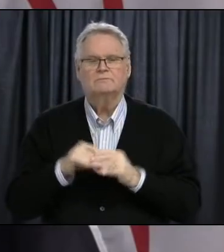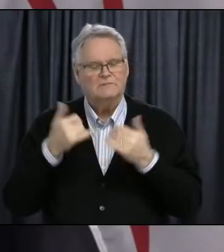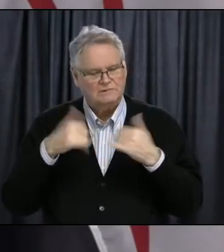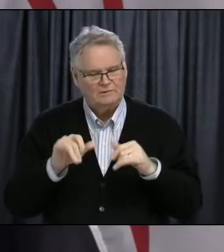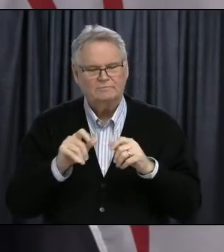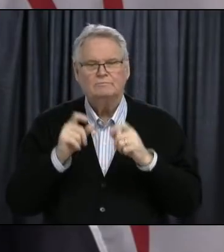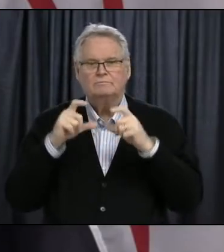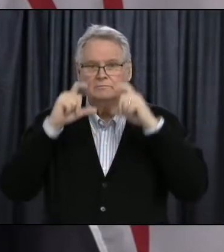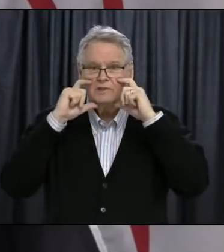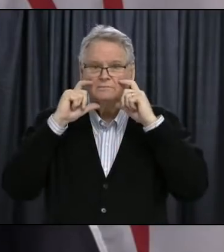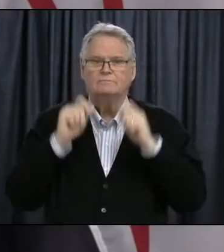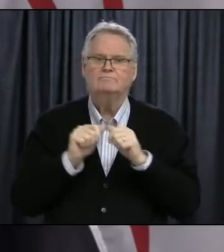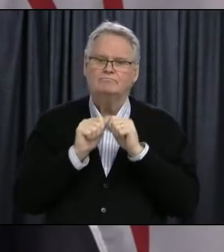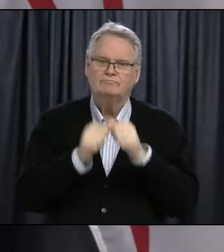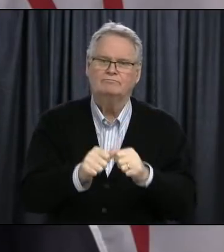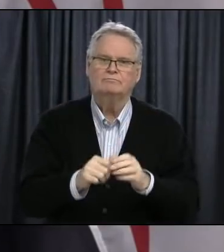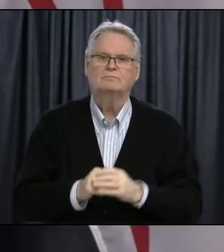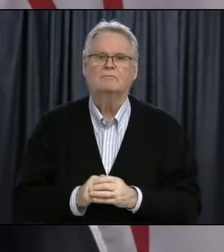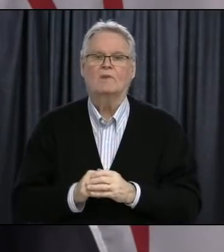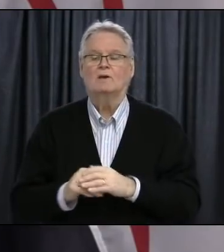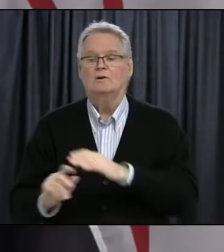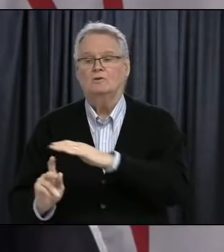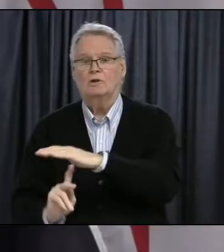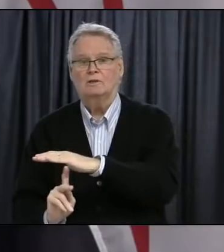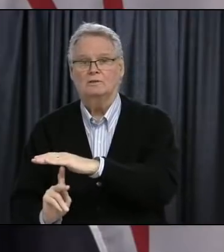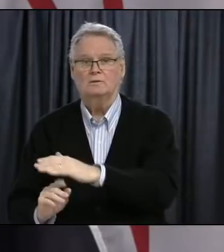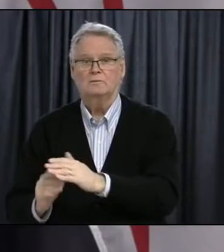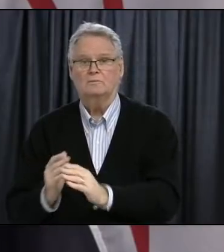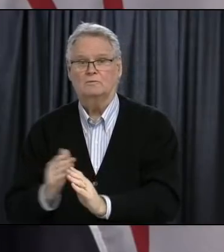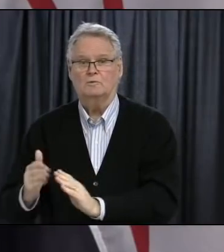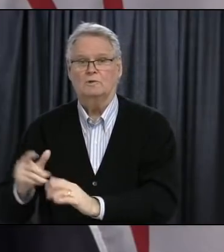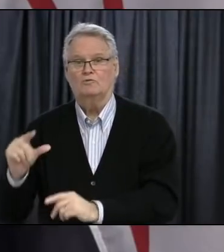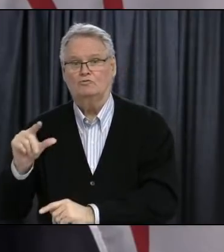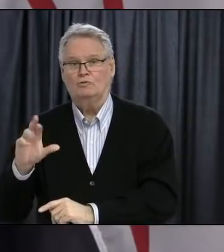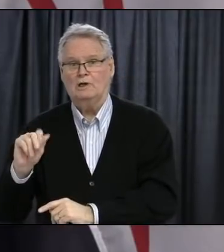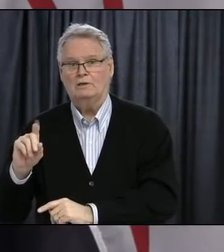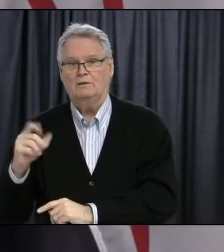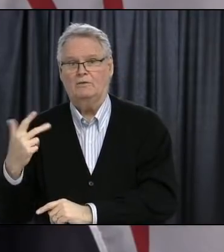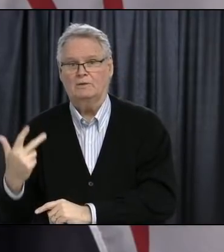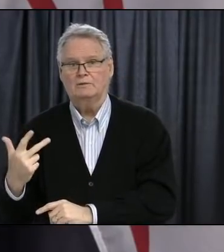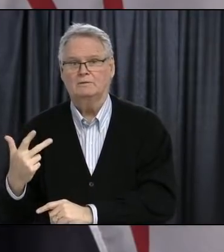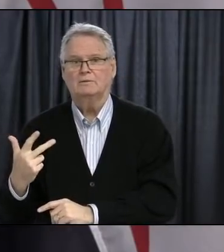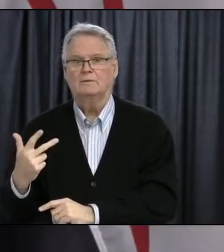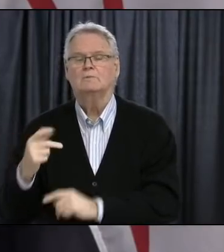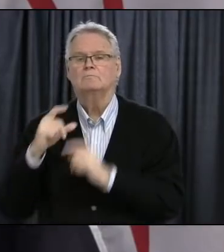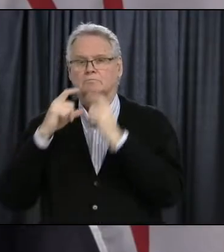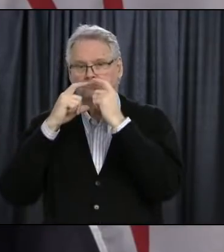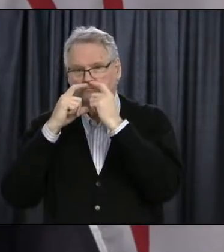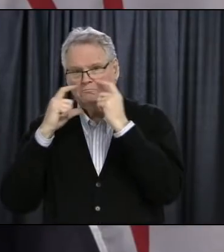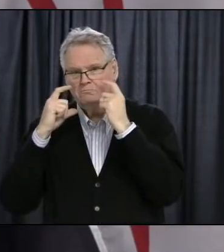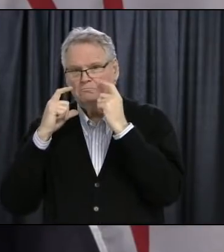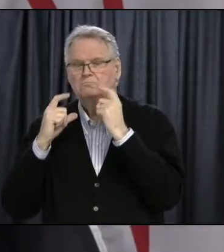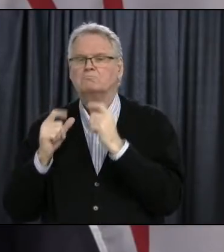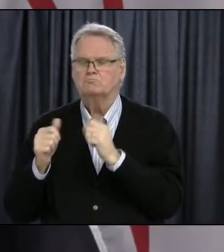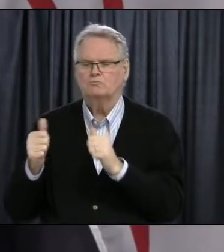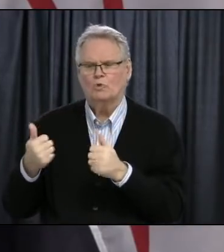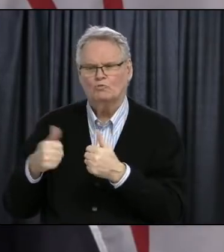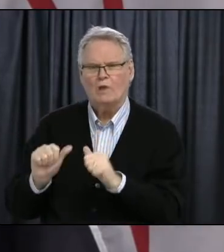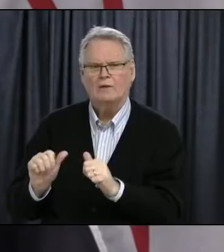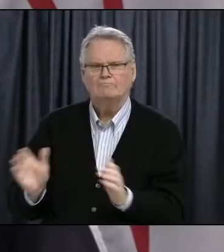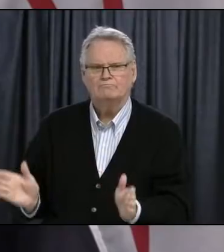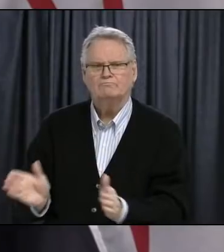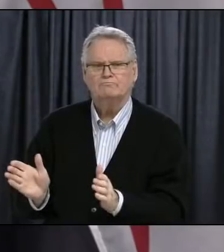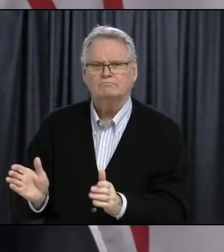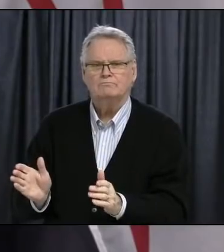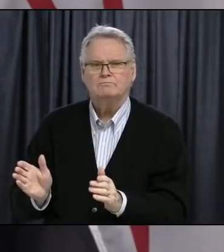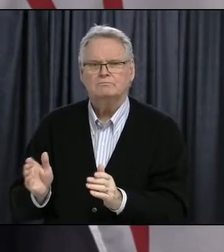grades K to 3, non-medical masks are recommended if they can be worn consistently in accordance with the non-medical mask guidelines.